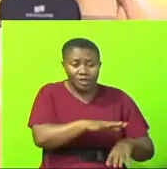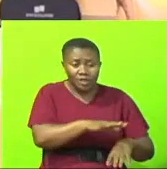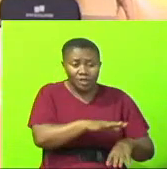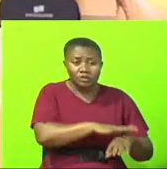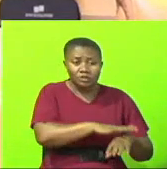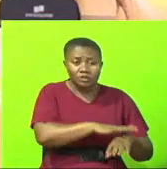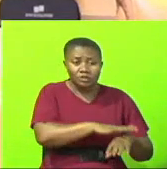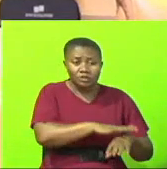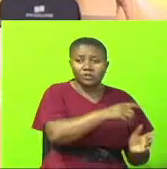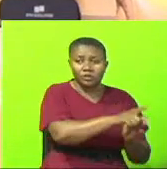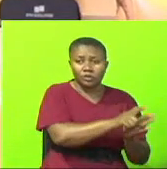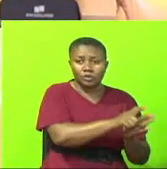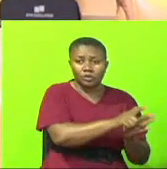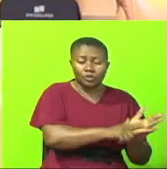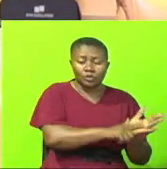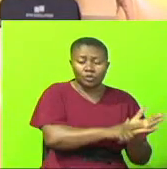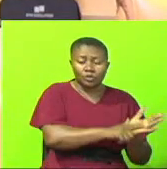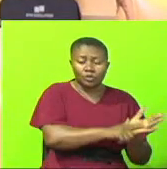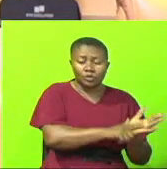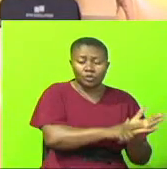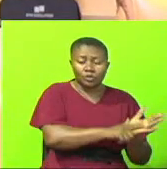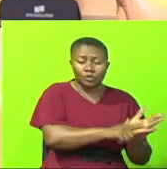you very much, Mr. Speaker.